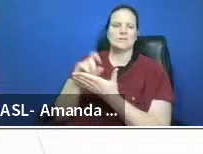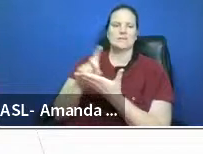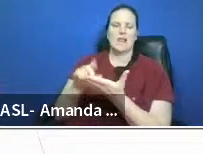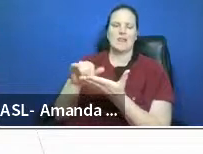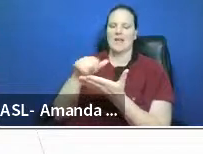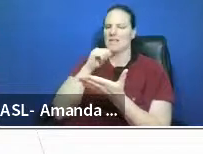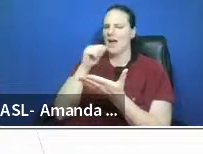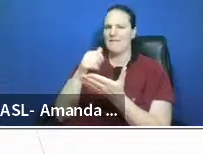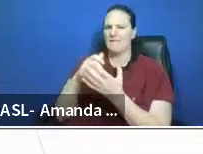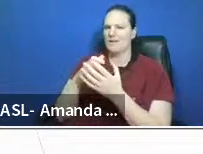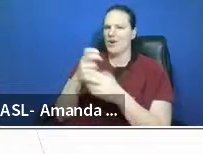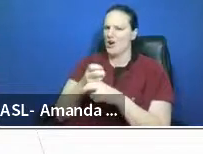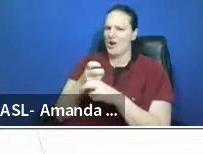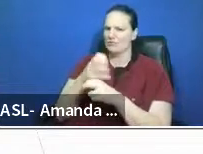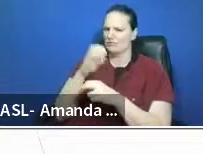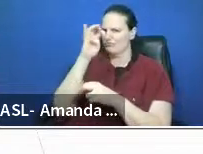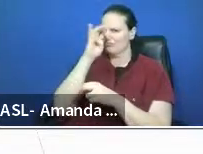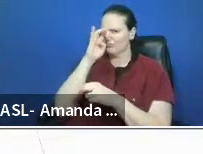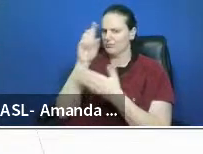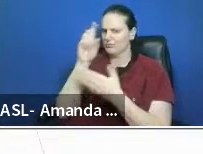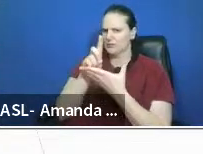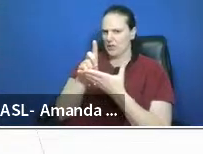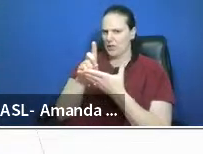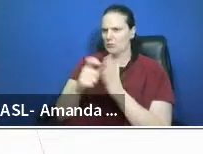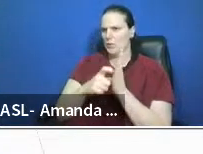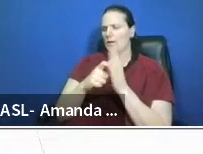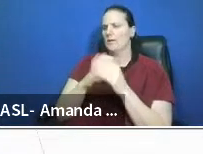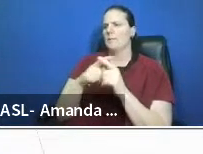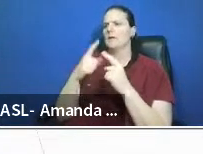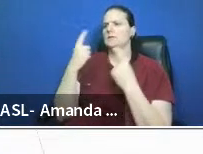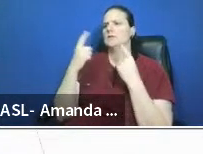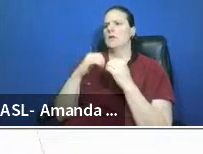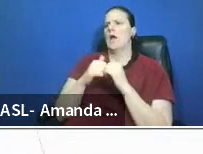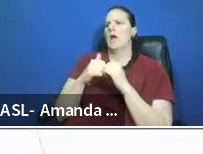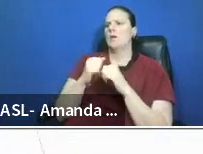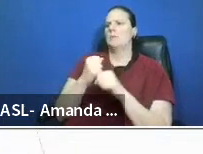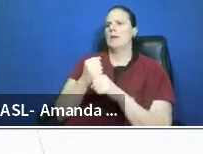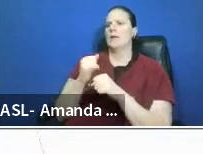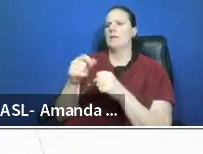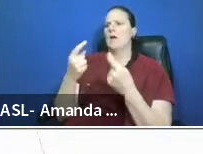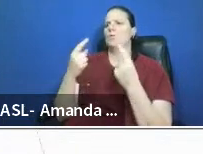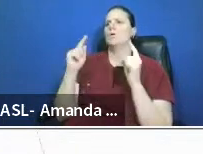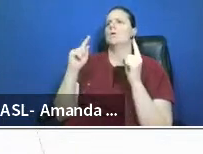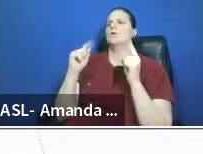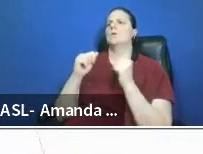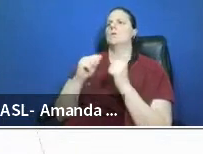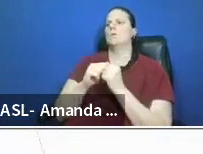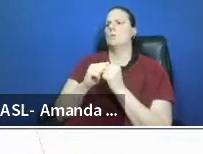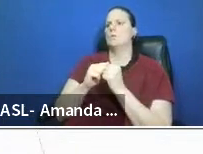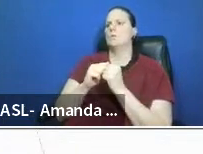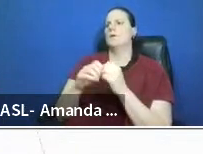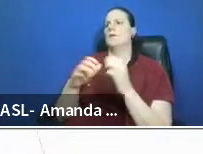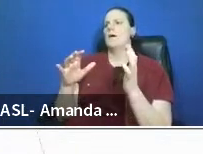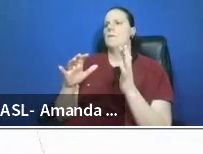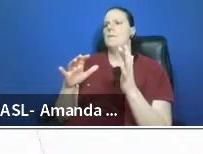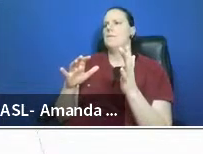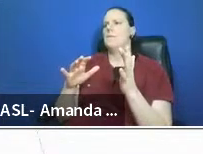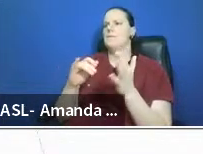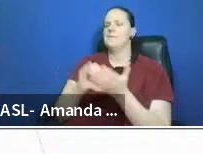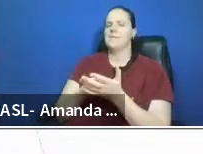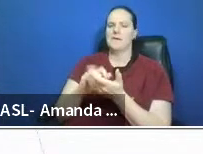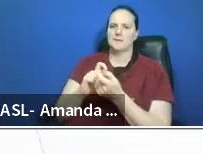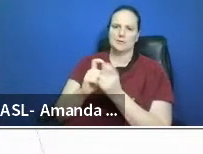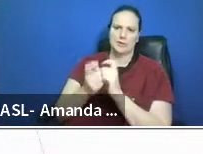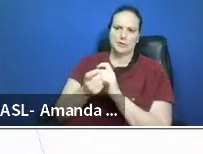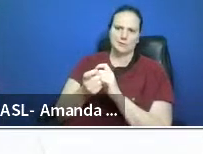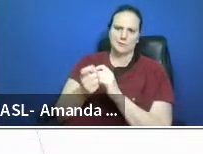design requirement, but we are considering how can we make that work without significant change.